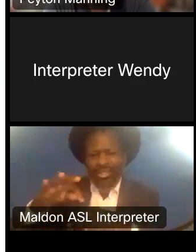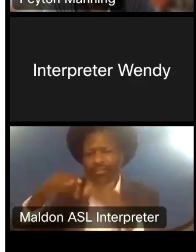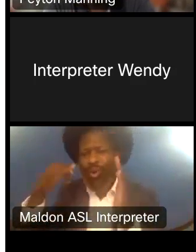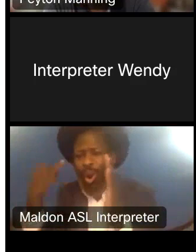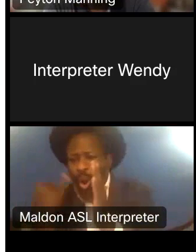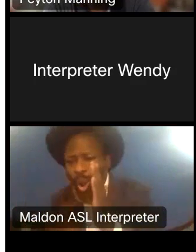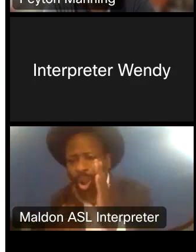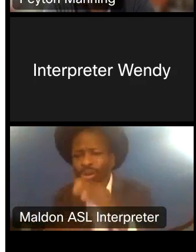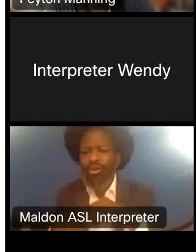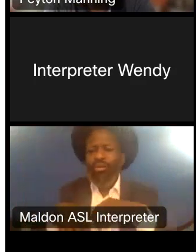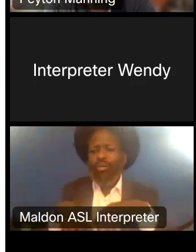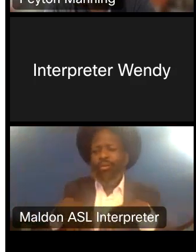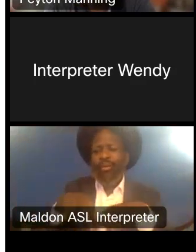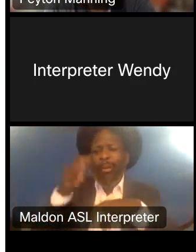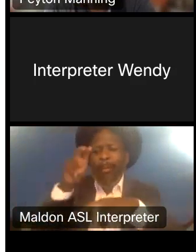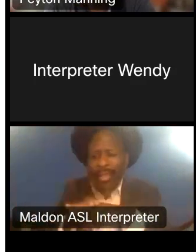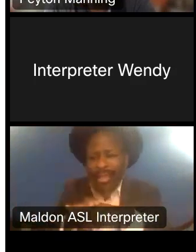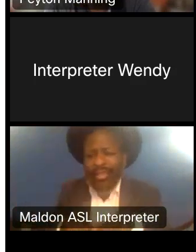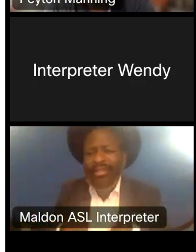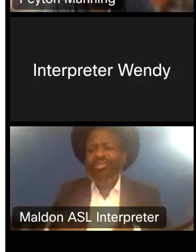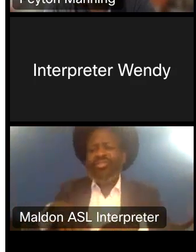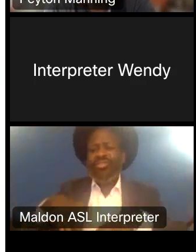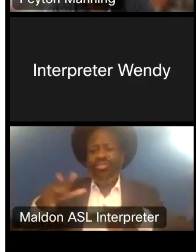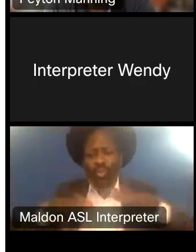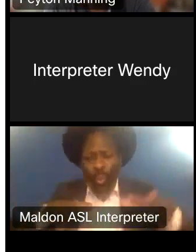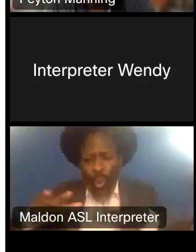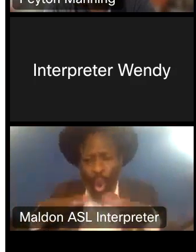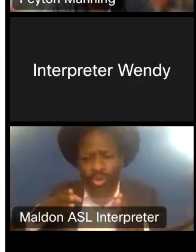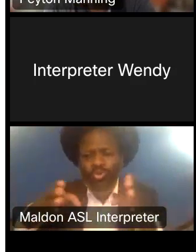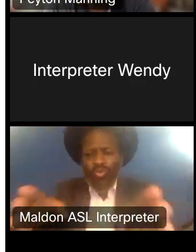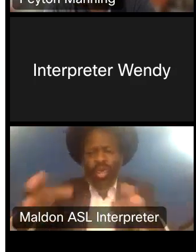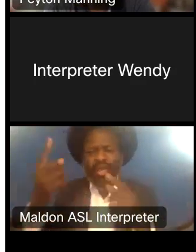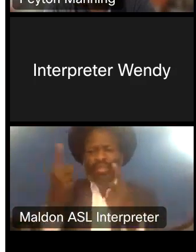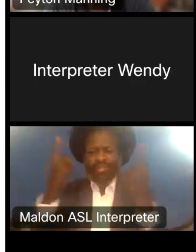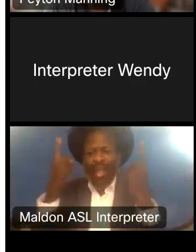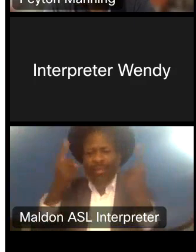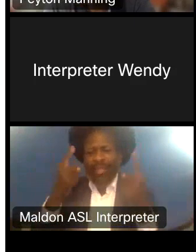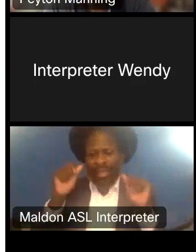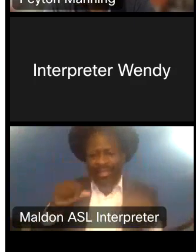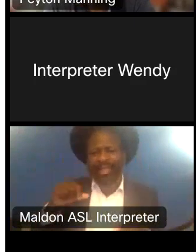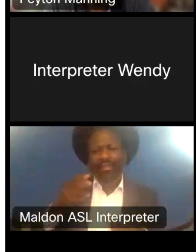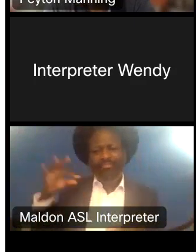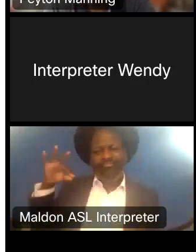track, pump track, something that is actually useful in a park-starved area.